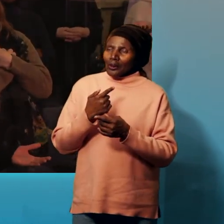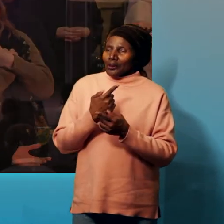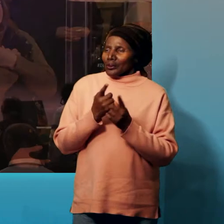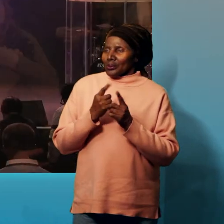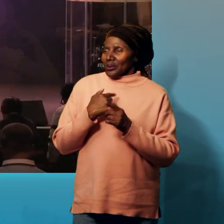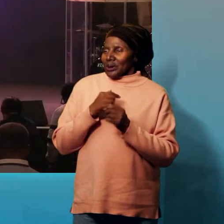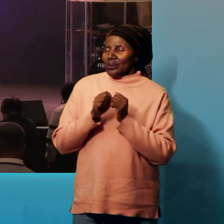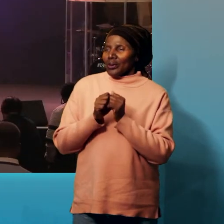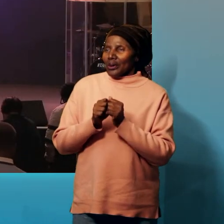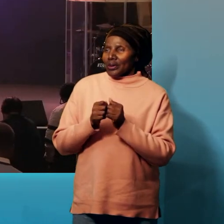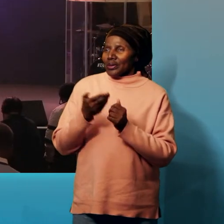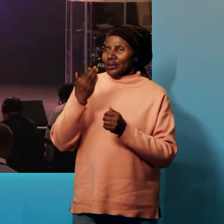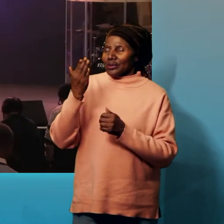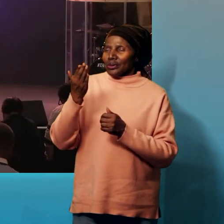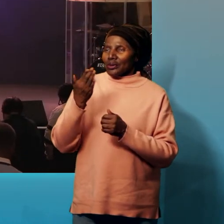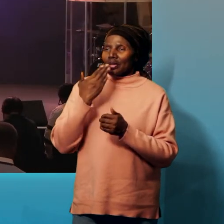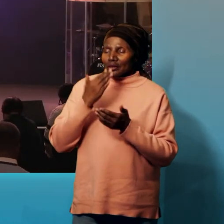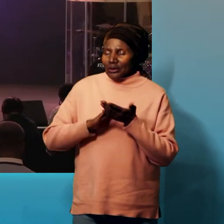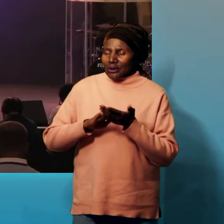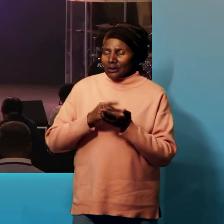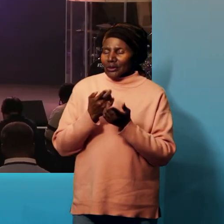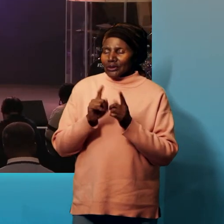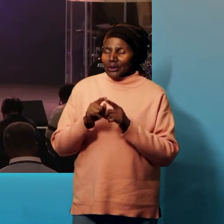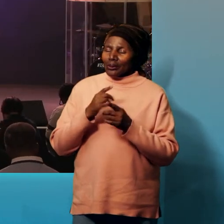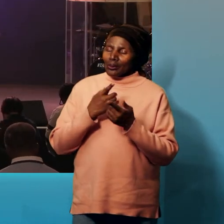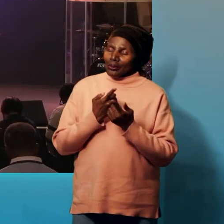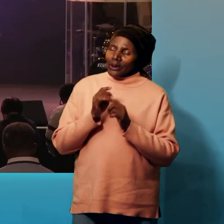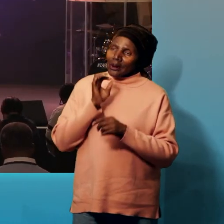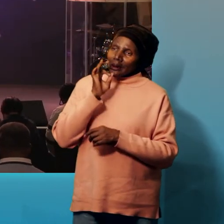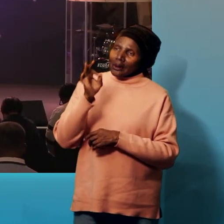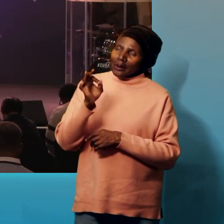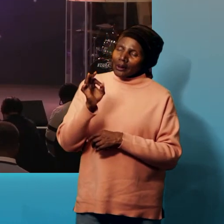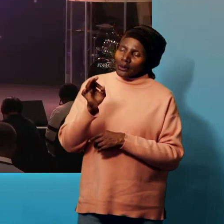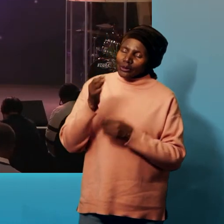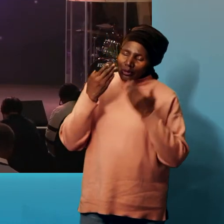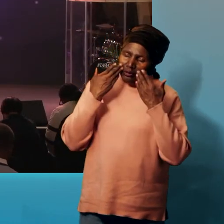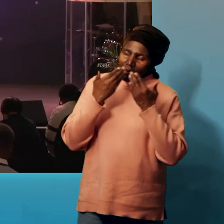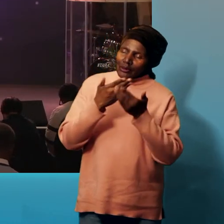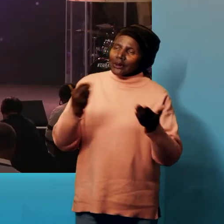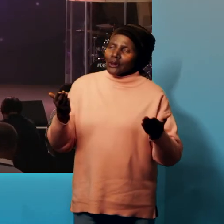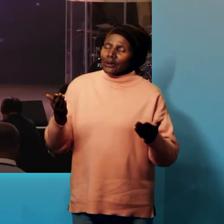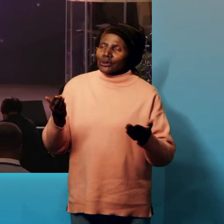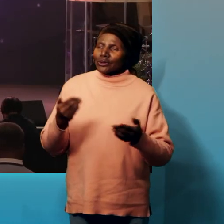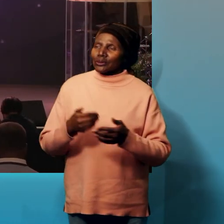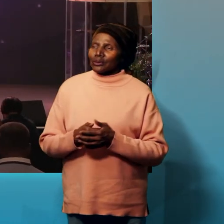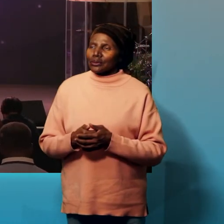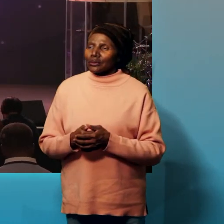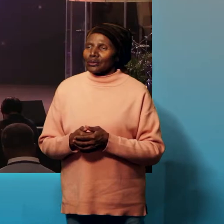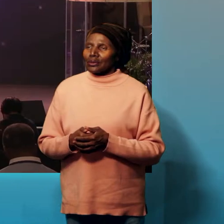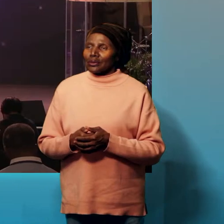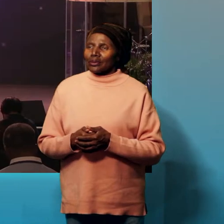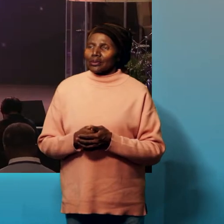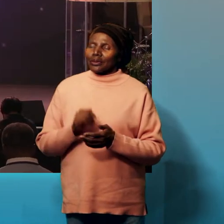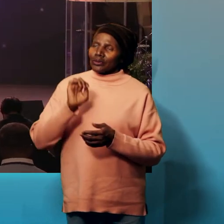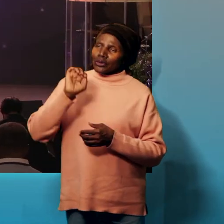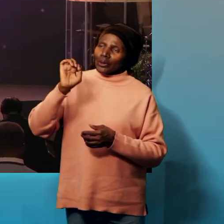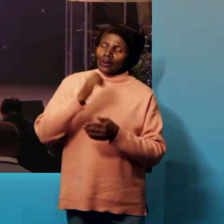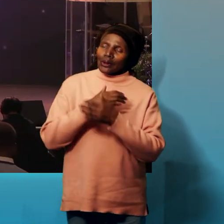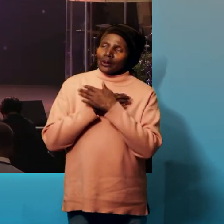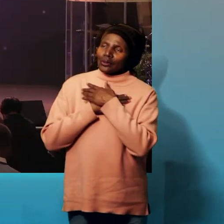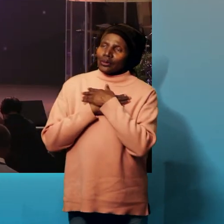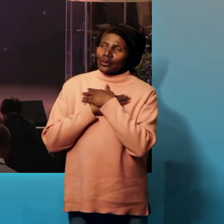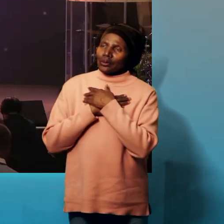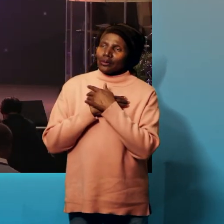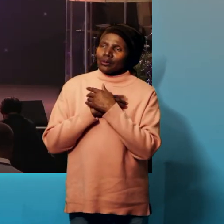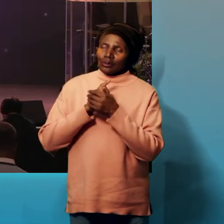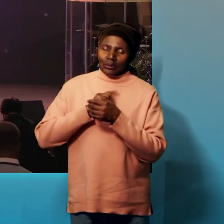Forgive us. And we ask for a revelation of your love